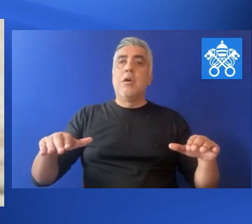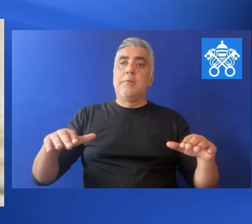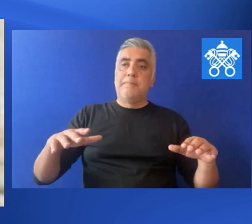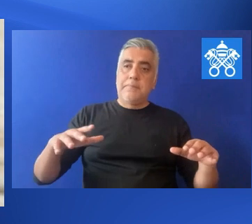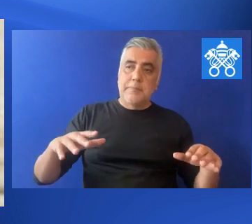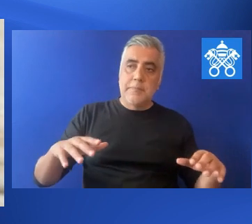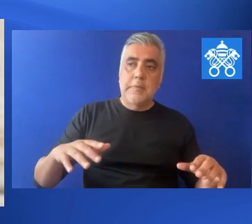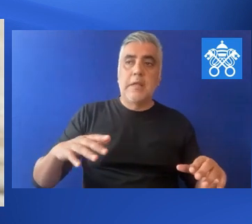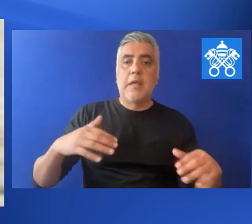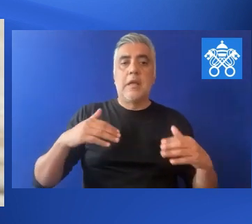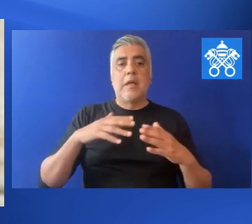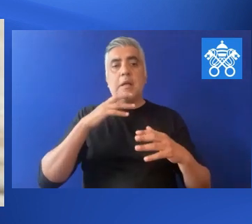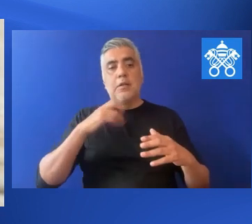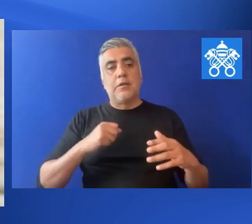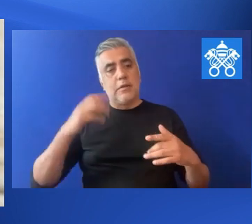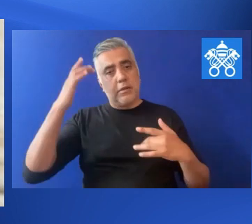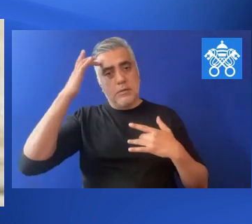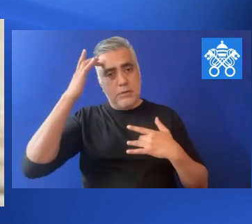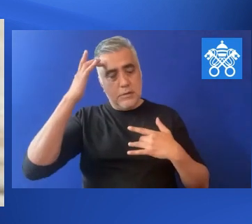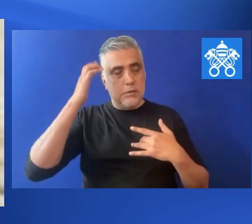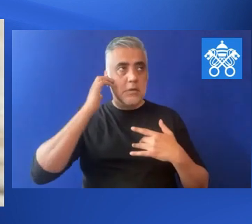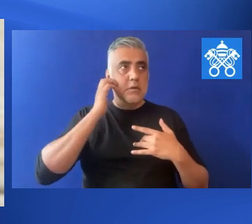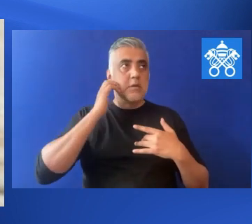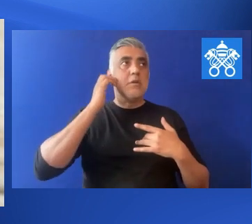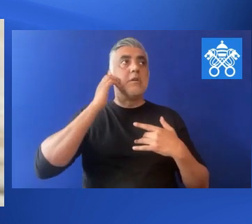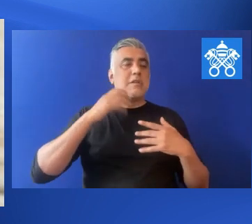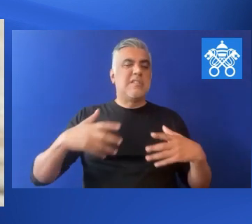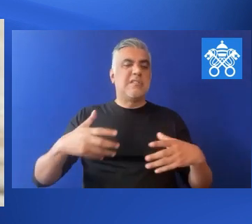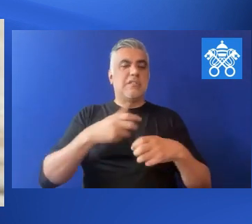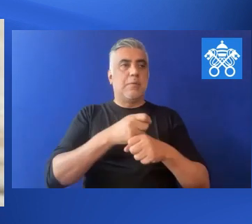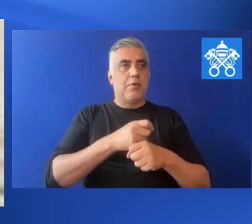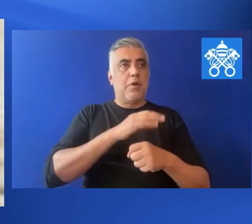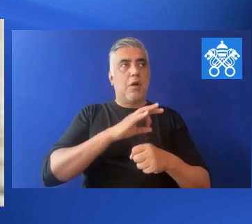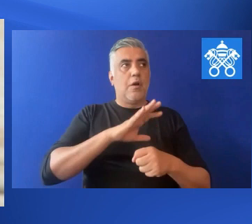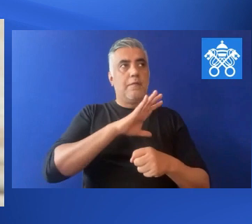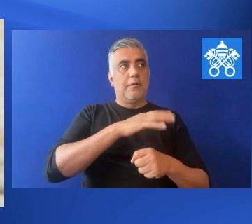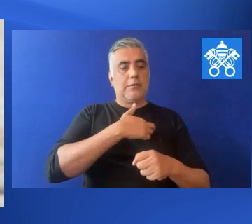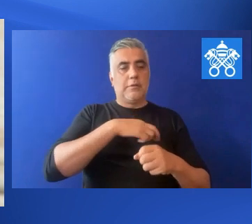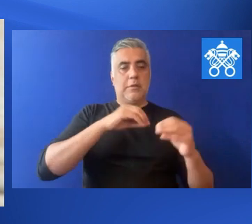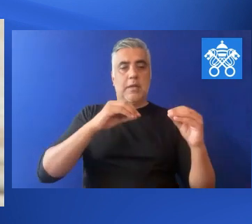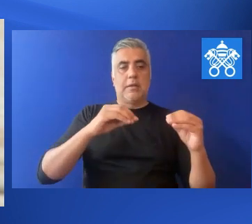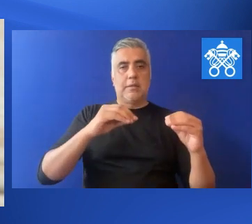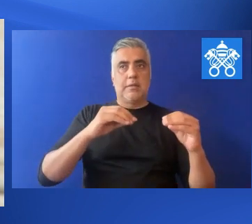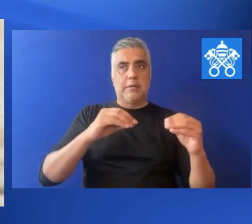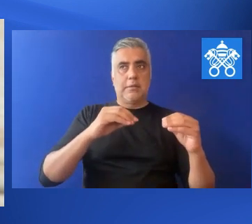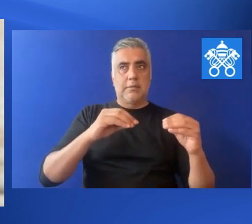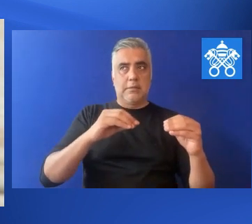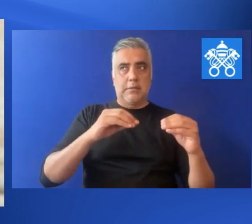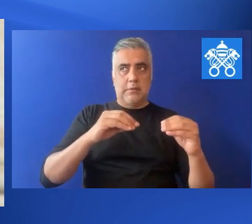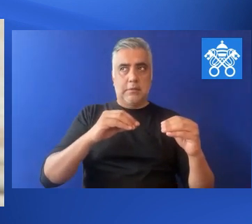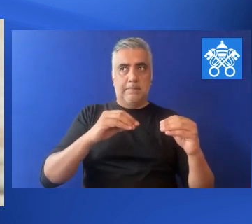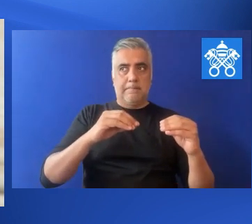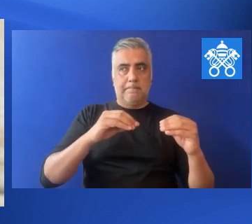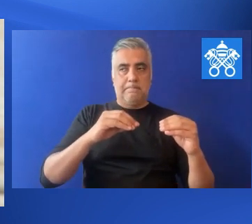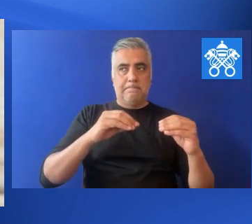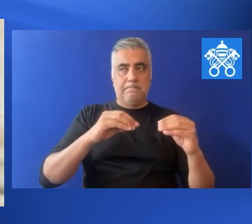blessing goes to your children, the elderly, and those who are sick. The following is a summary of